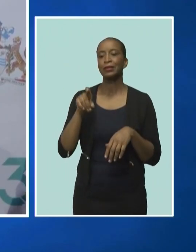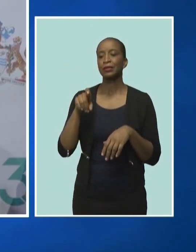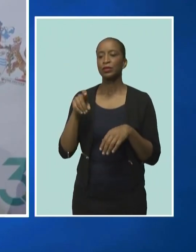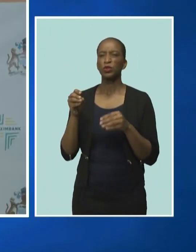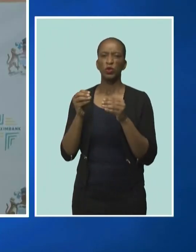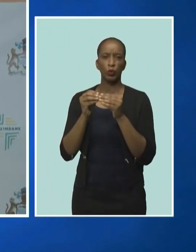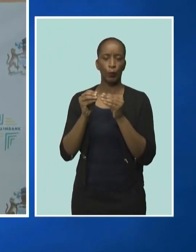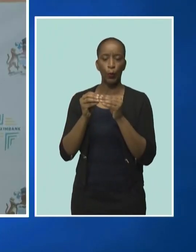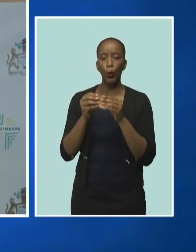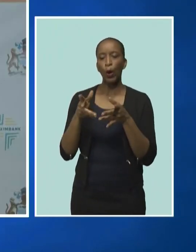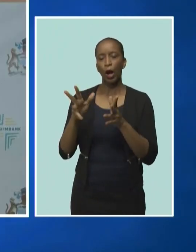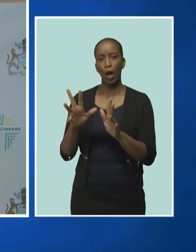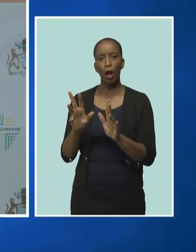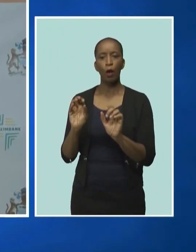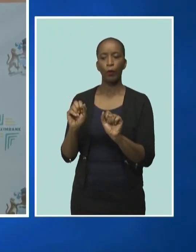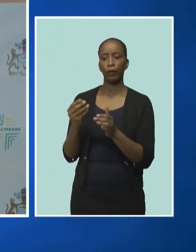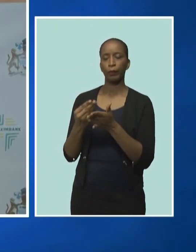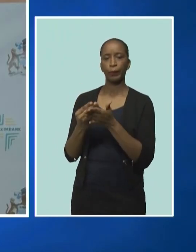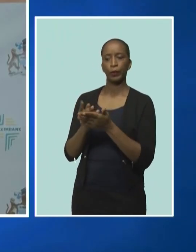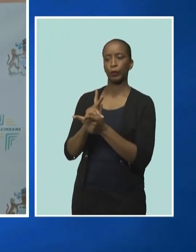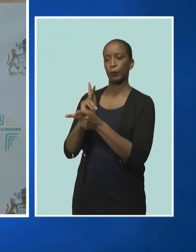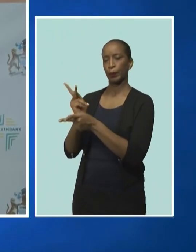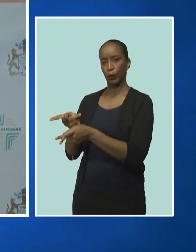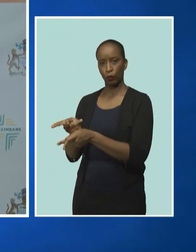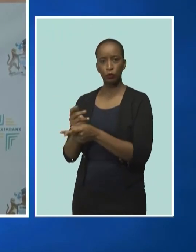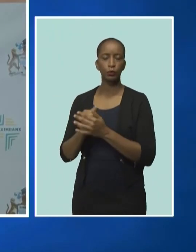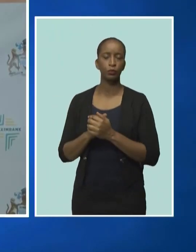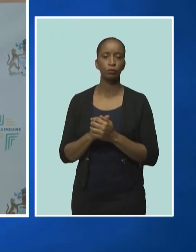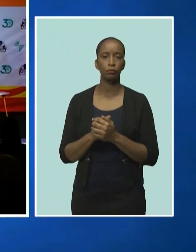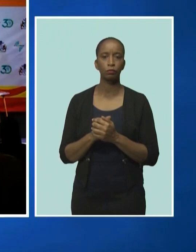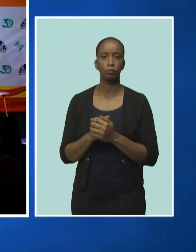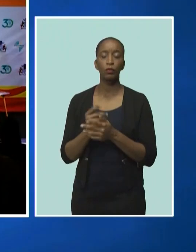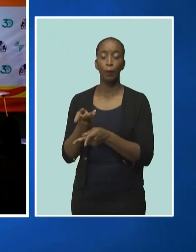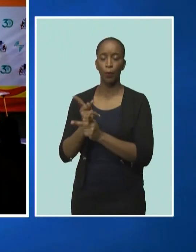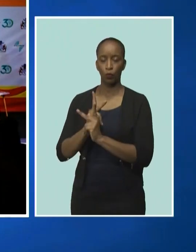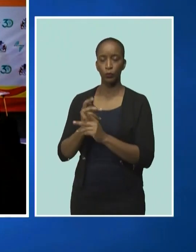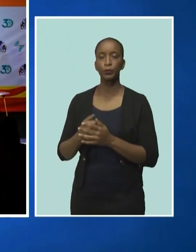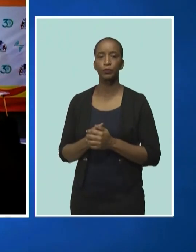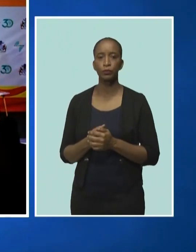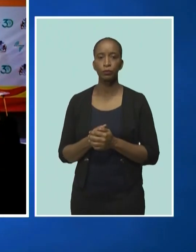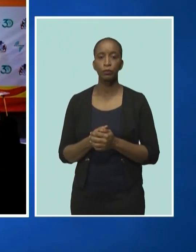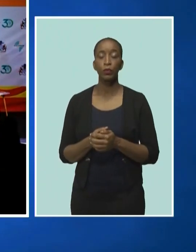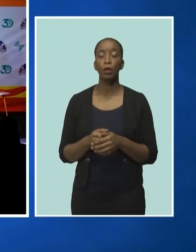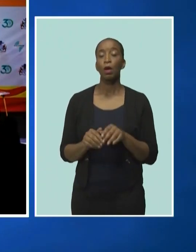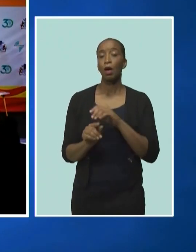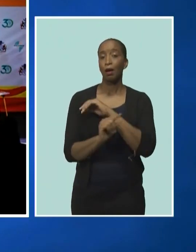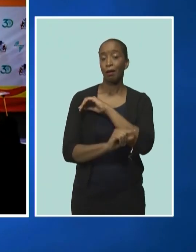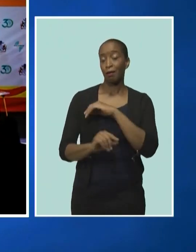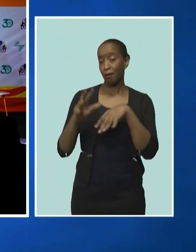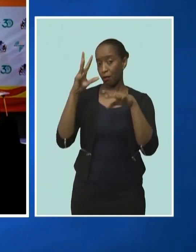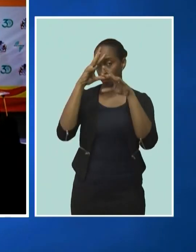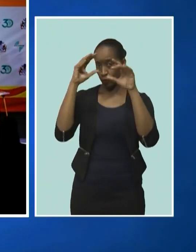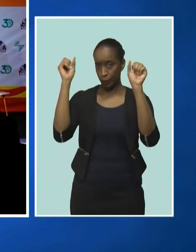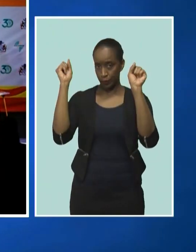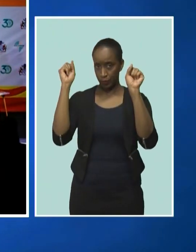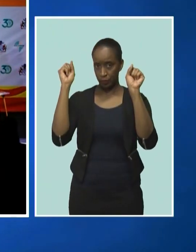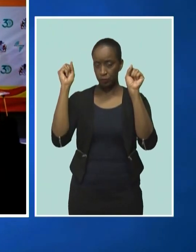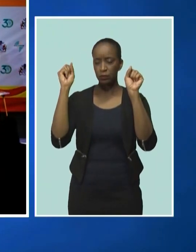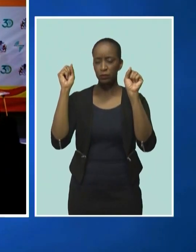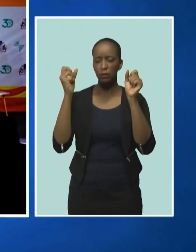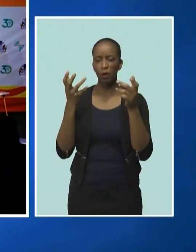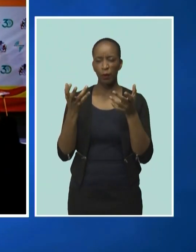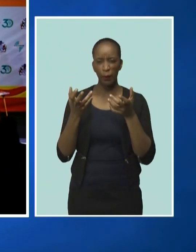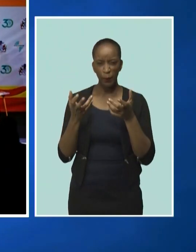facilities. Guyana's President, Dr. Irfan Ali, meanwhile, challenged the private sector to help find a solution to the problems facing transportation